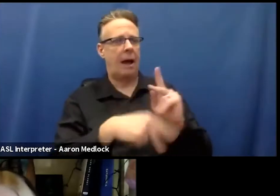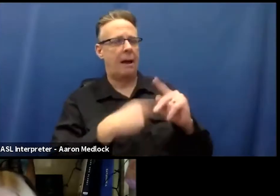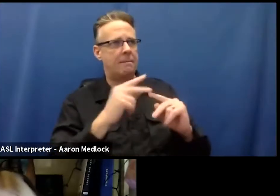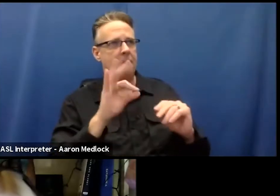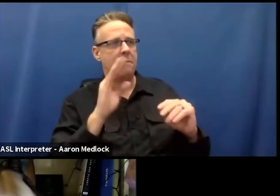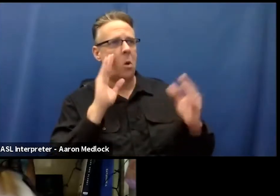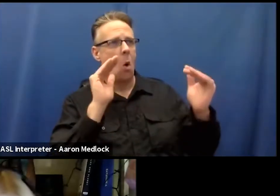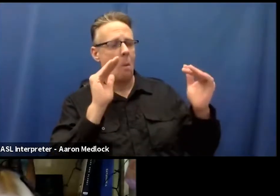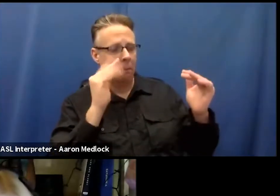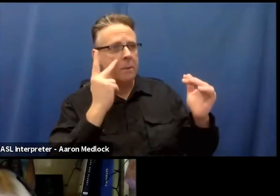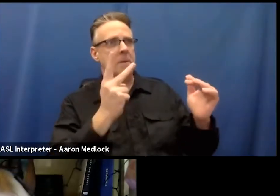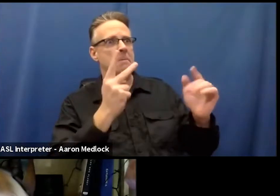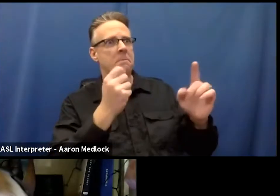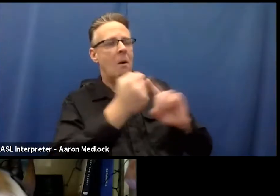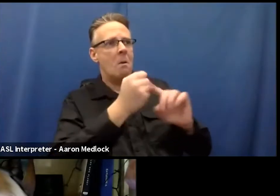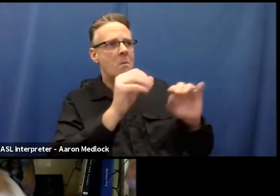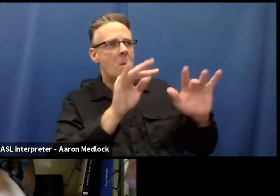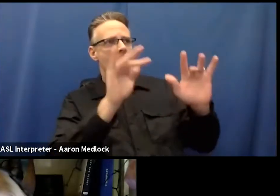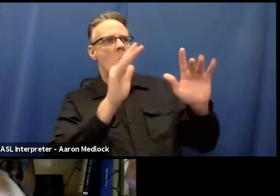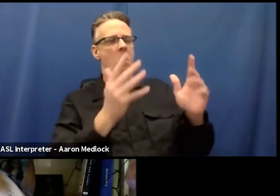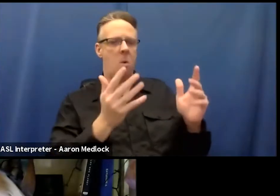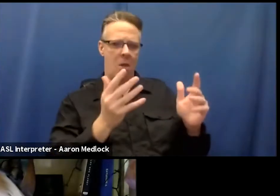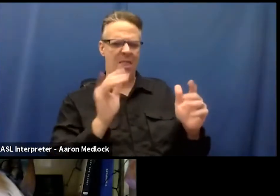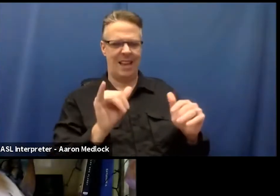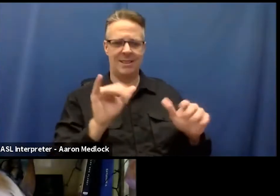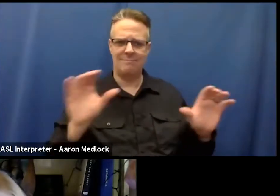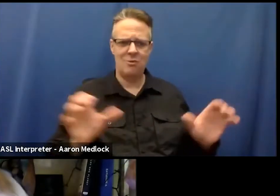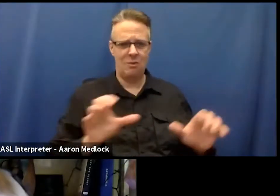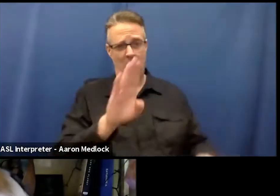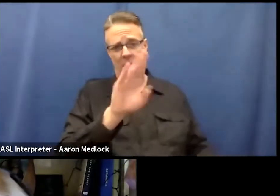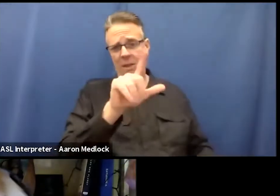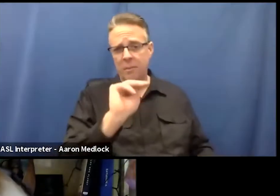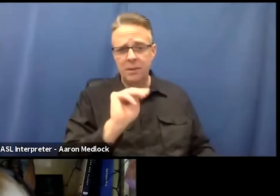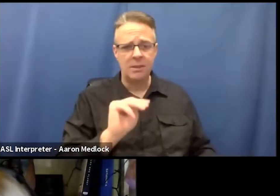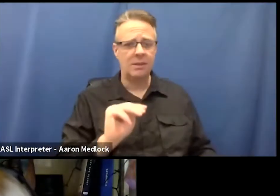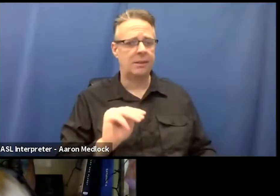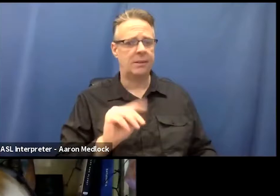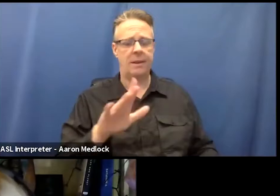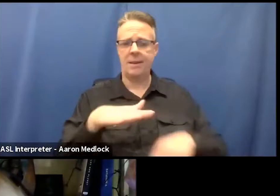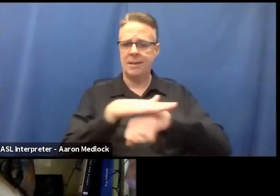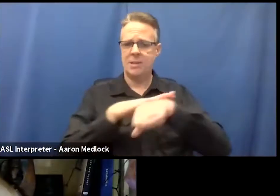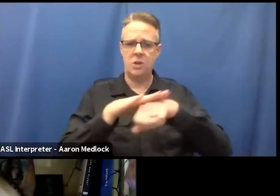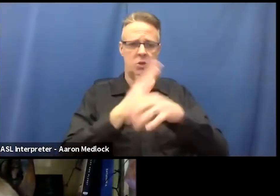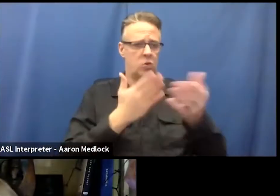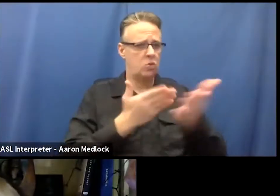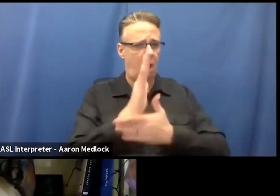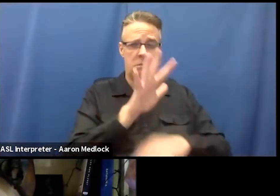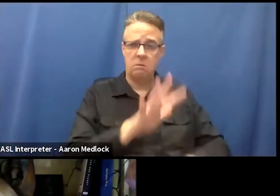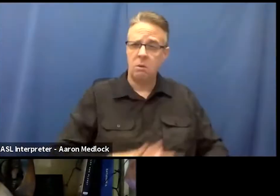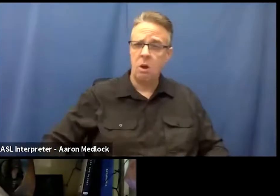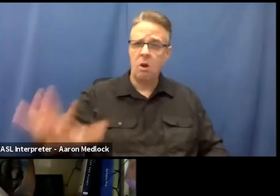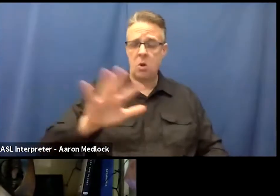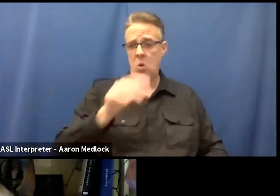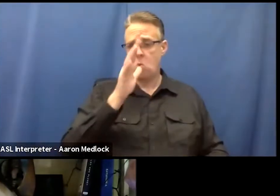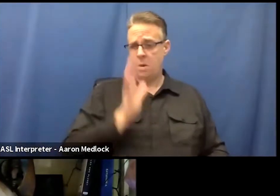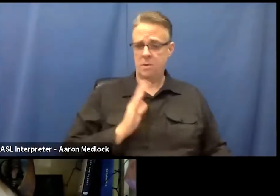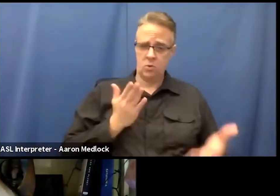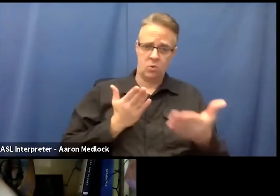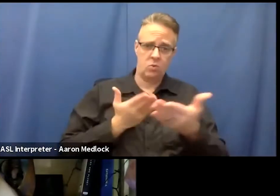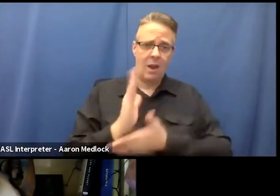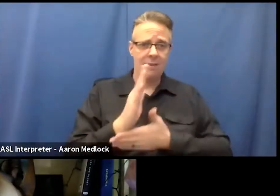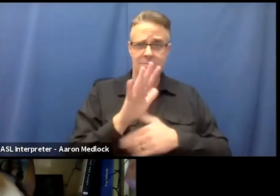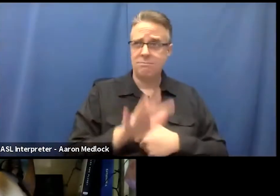right. These movements, Black Lives Matters, Indigenous rights around the world, women's rights around the